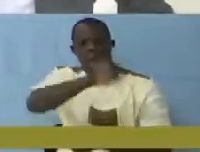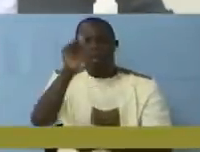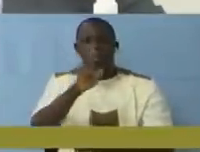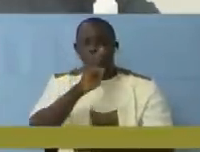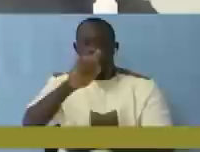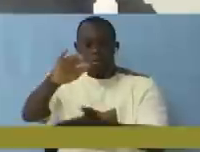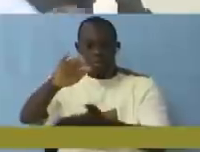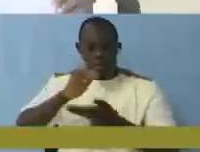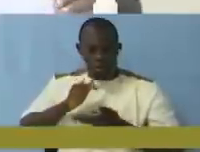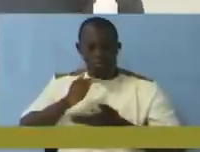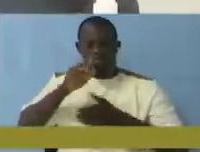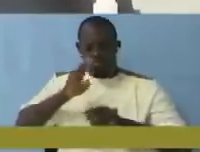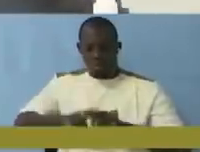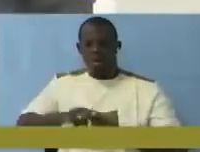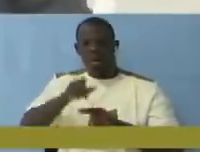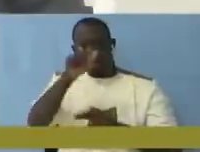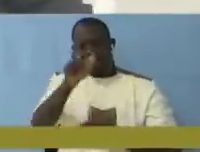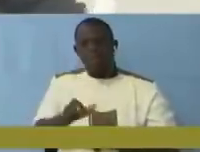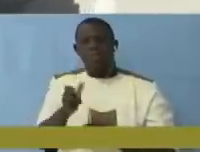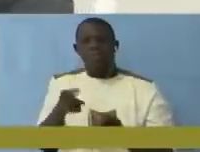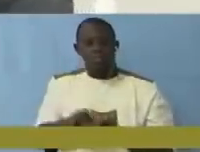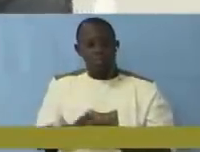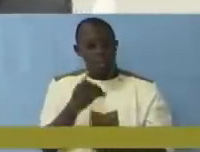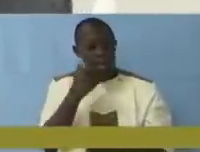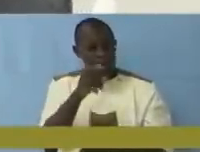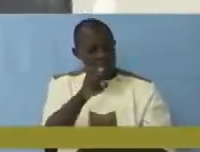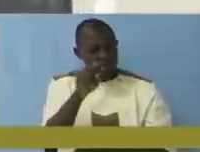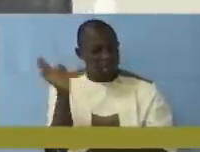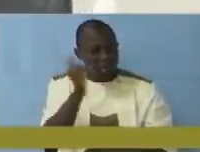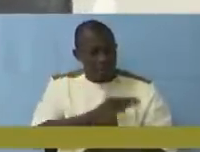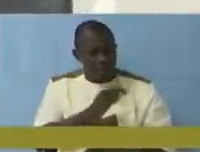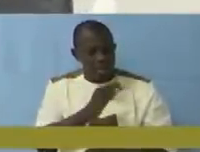bendunna. Is that a lie?